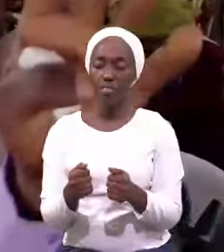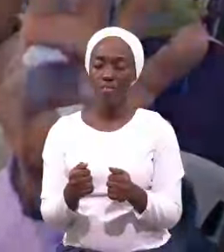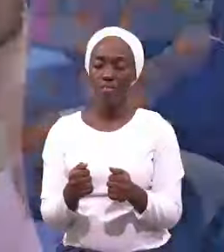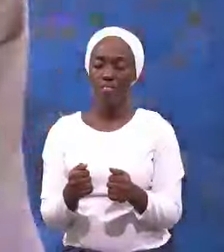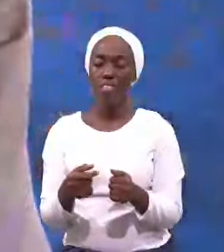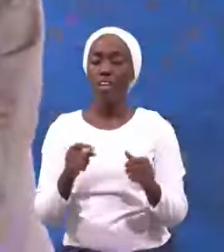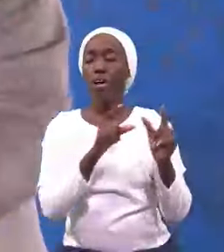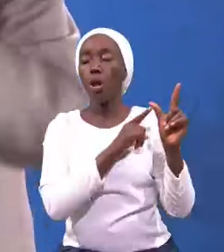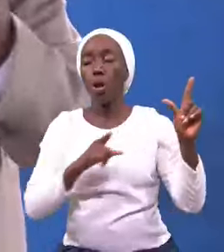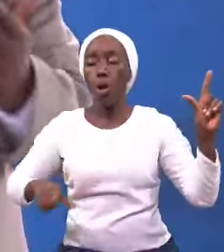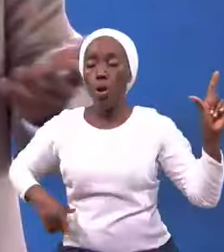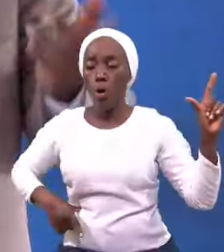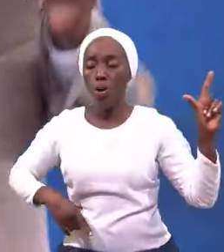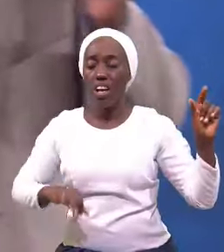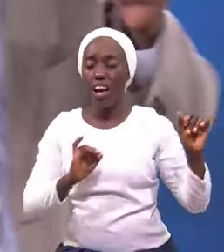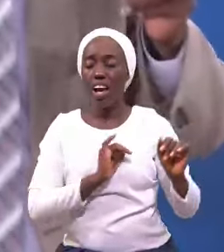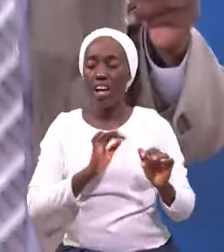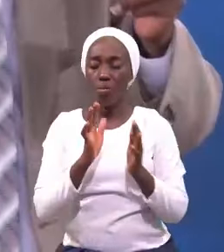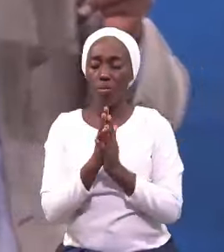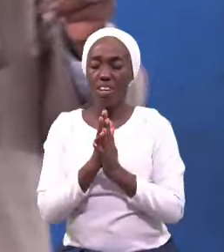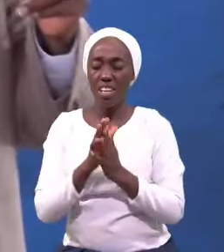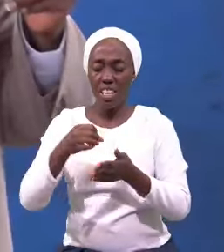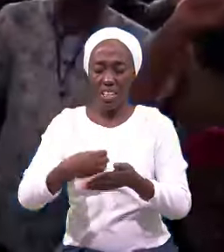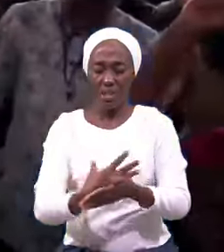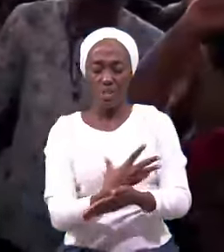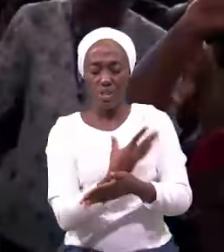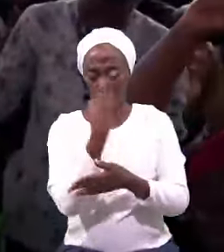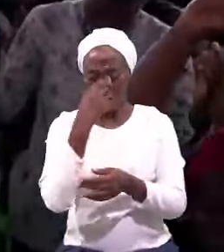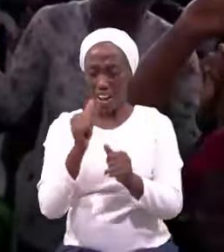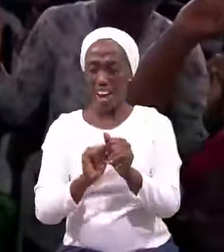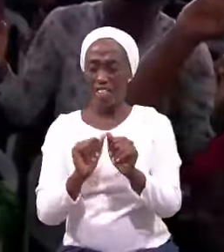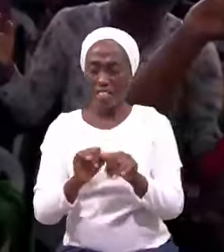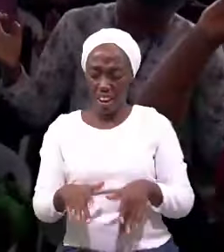Lord, I pray inspiration for every life.